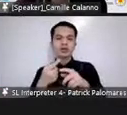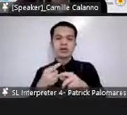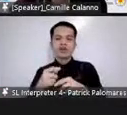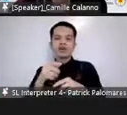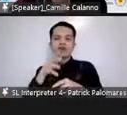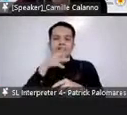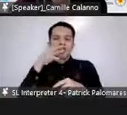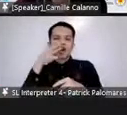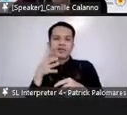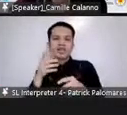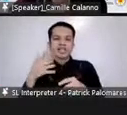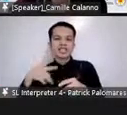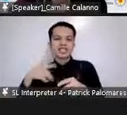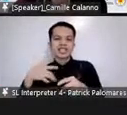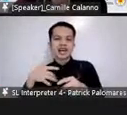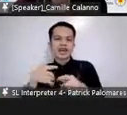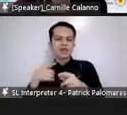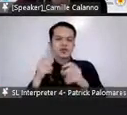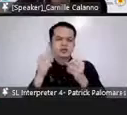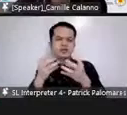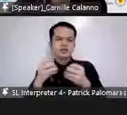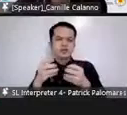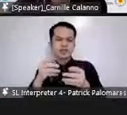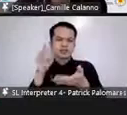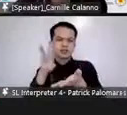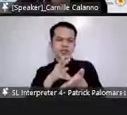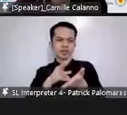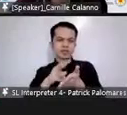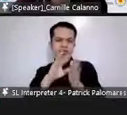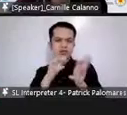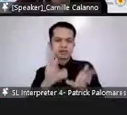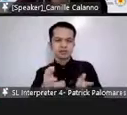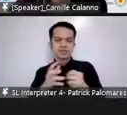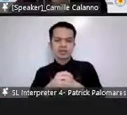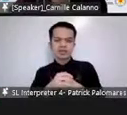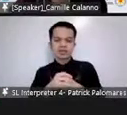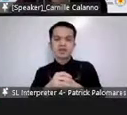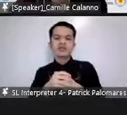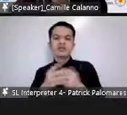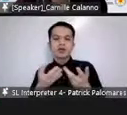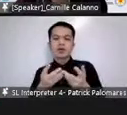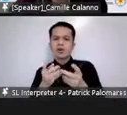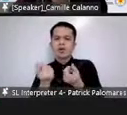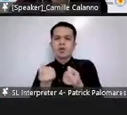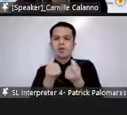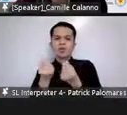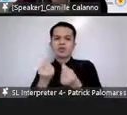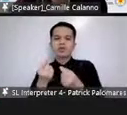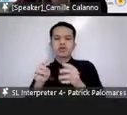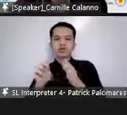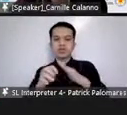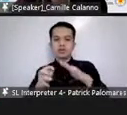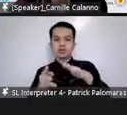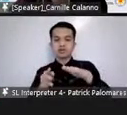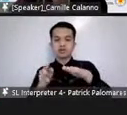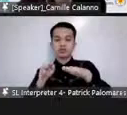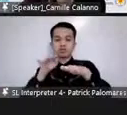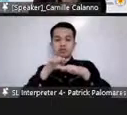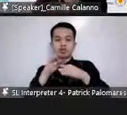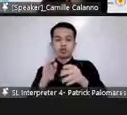farming. It's practiced many, many places around the world. It's basically when a river overflows onto a